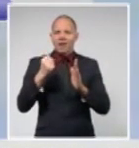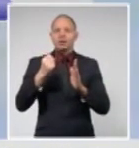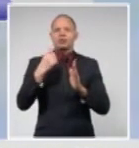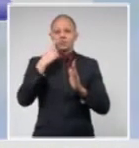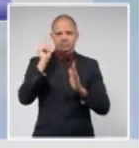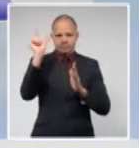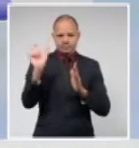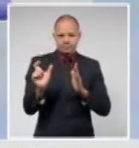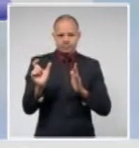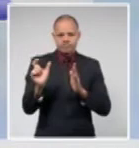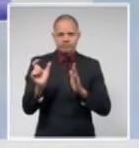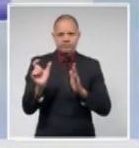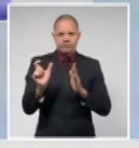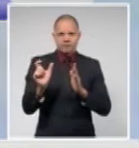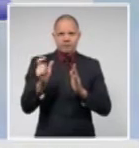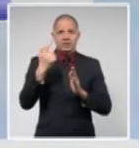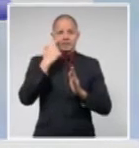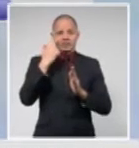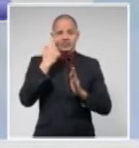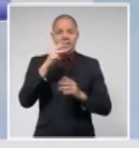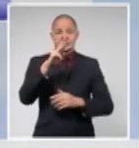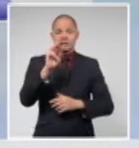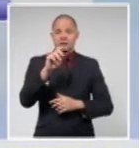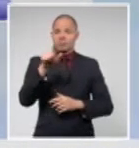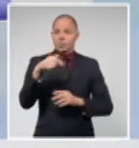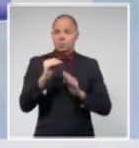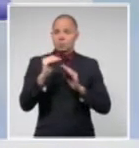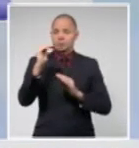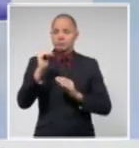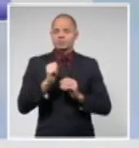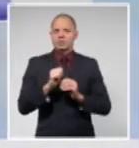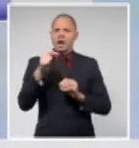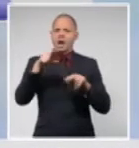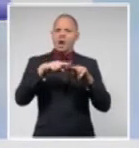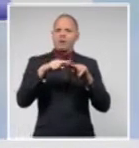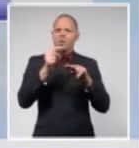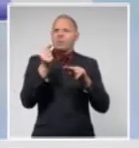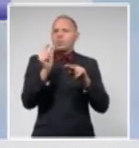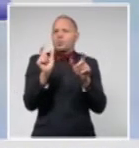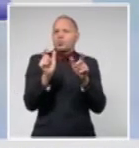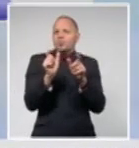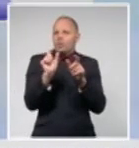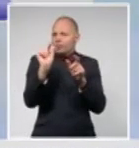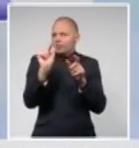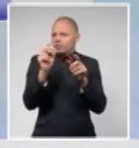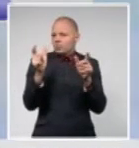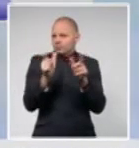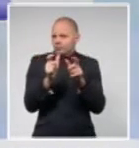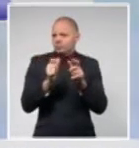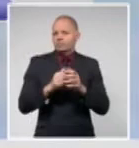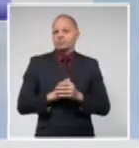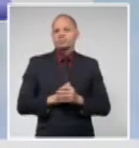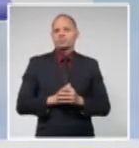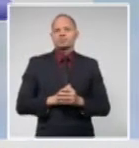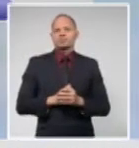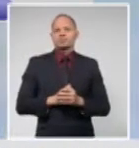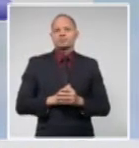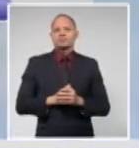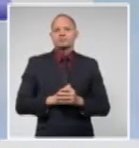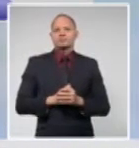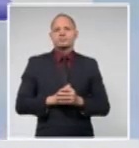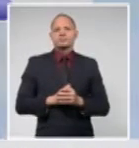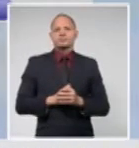also drops slightly to 13.79, as does Matanzas with